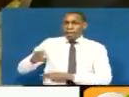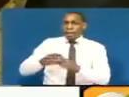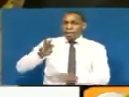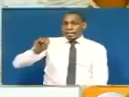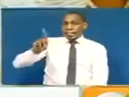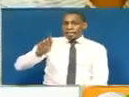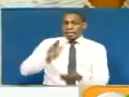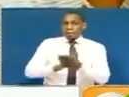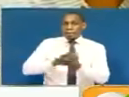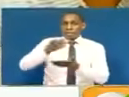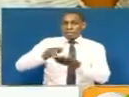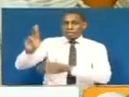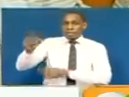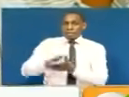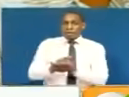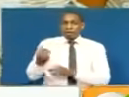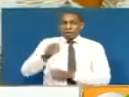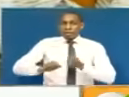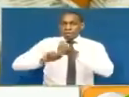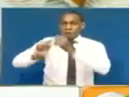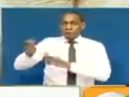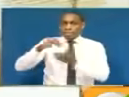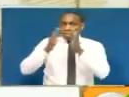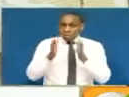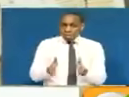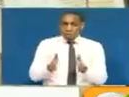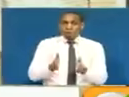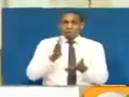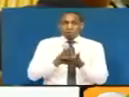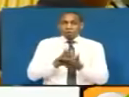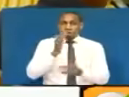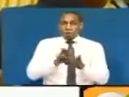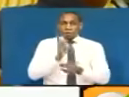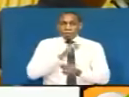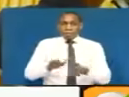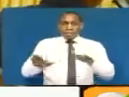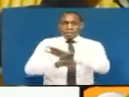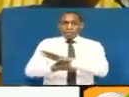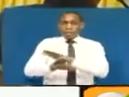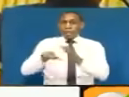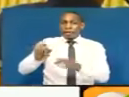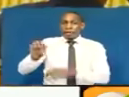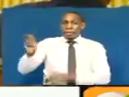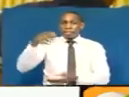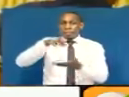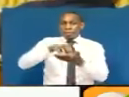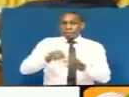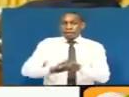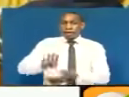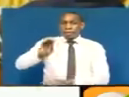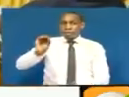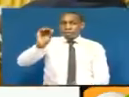Kuria has proposed that Central Kenya only support a presidential candidate who will guarantee them a running mate position, together with at